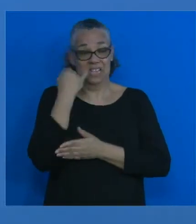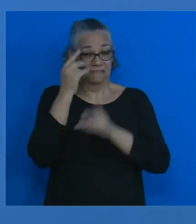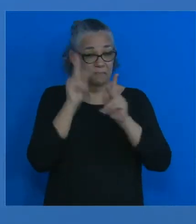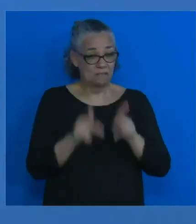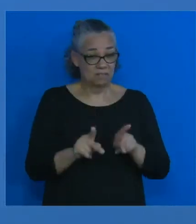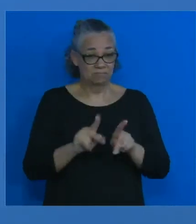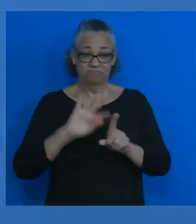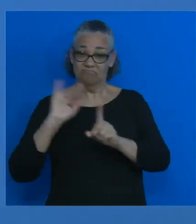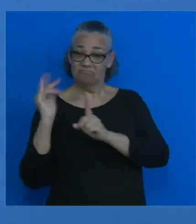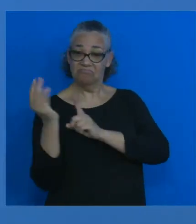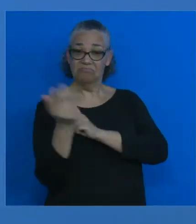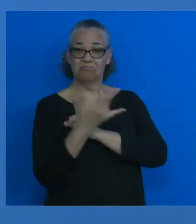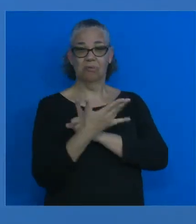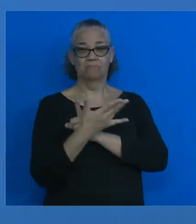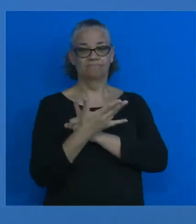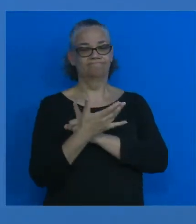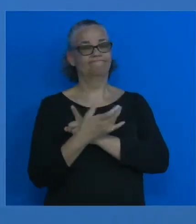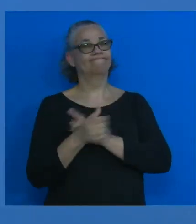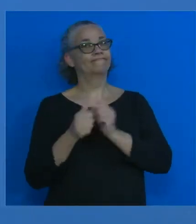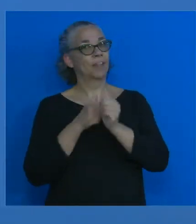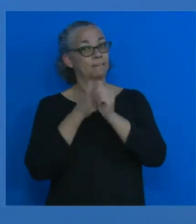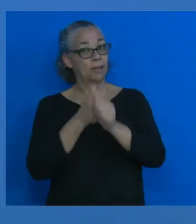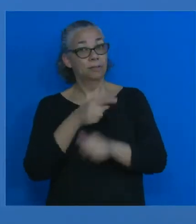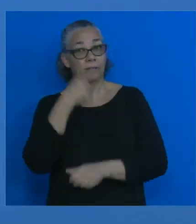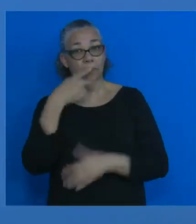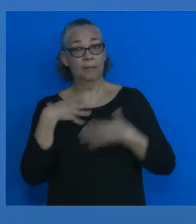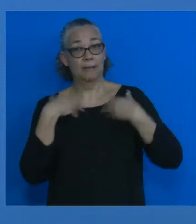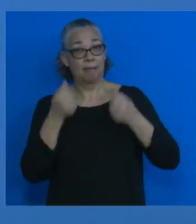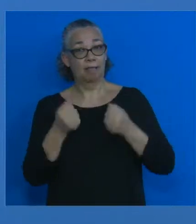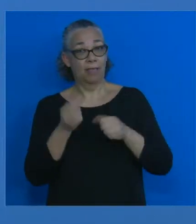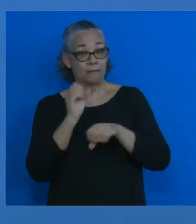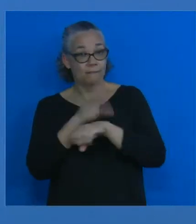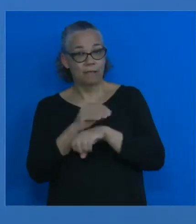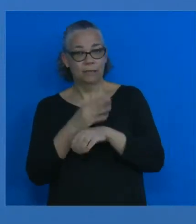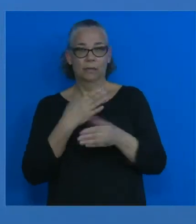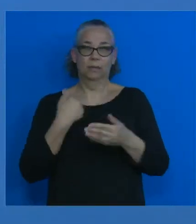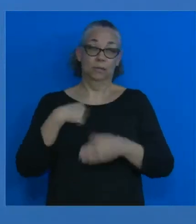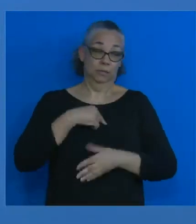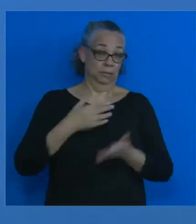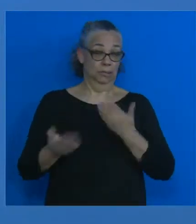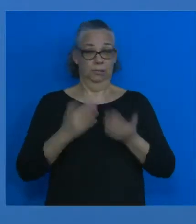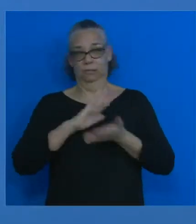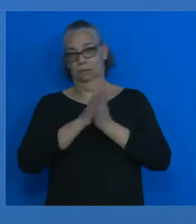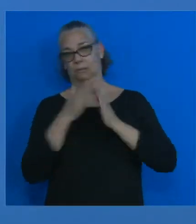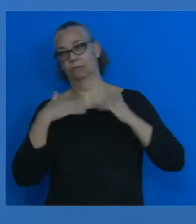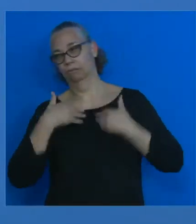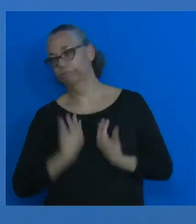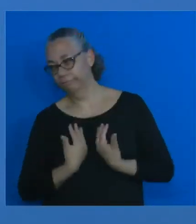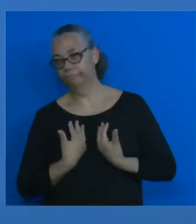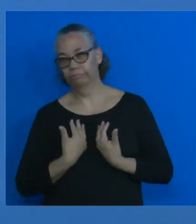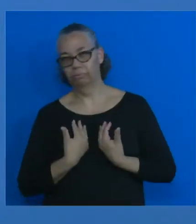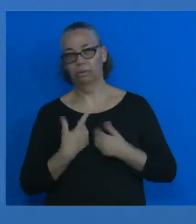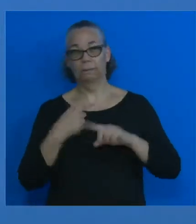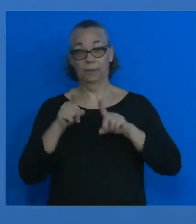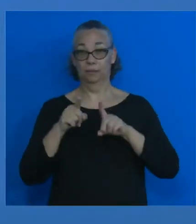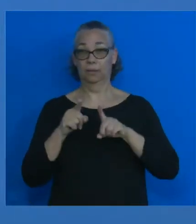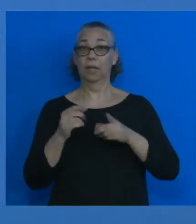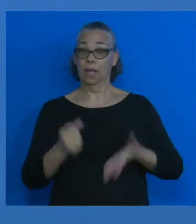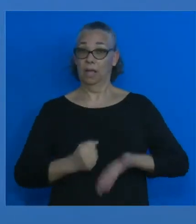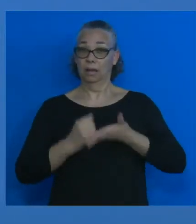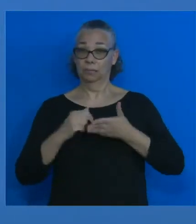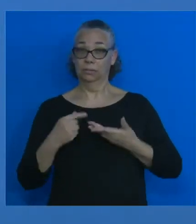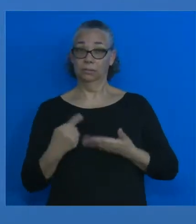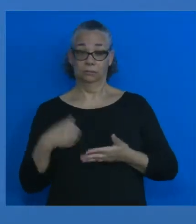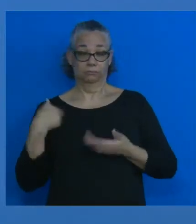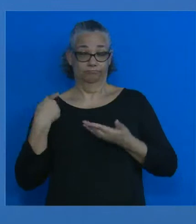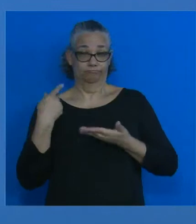them were following the public health advice that we may grow tired of, but which is what has gotten us to this place of feeling